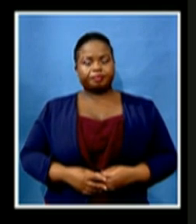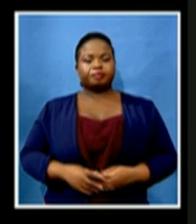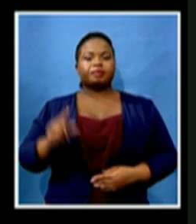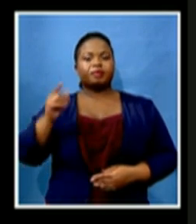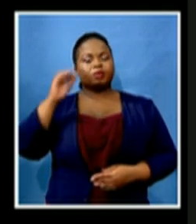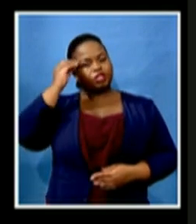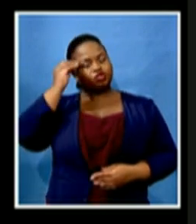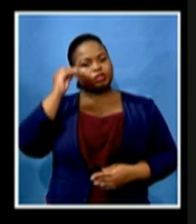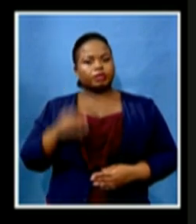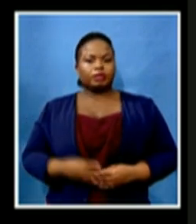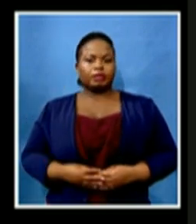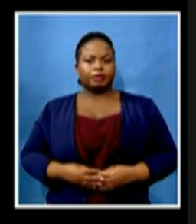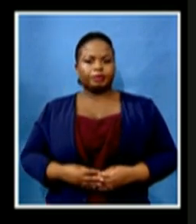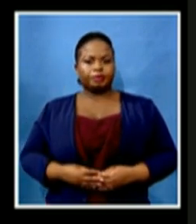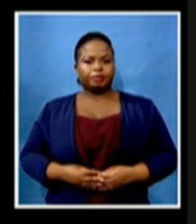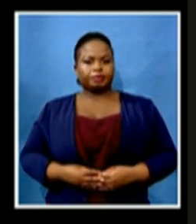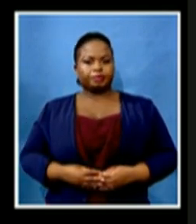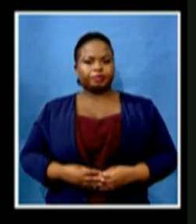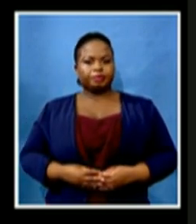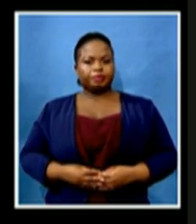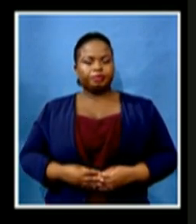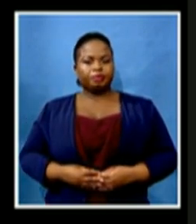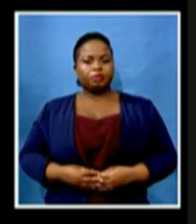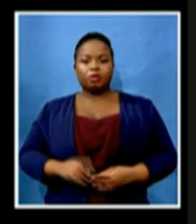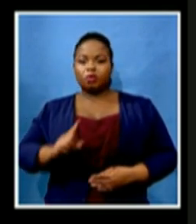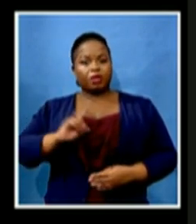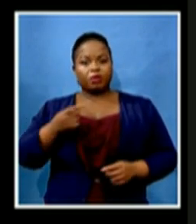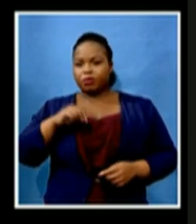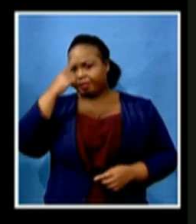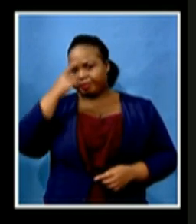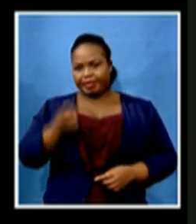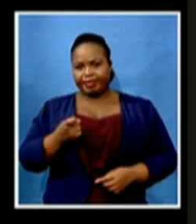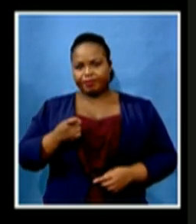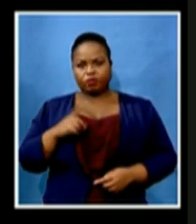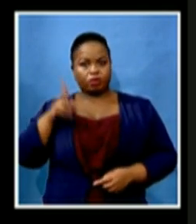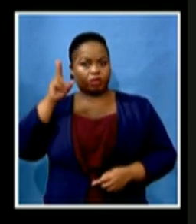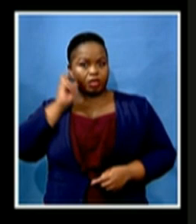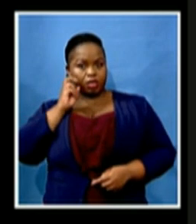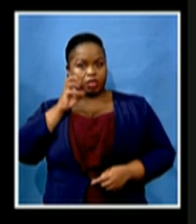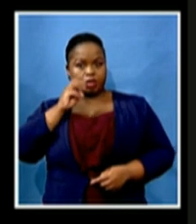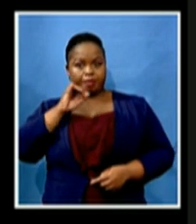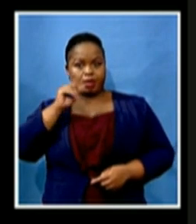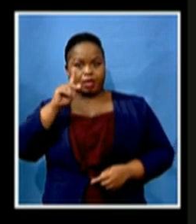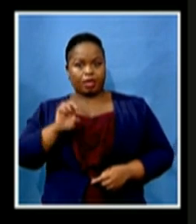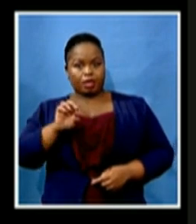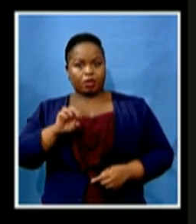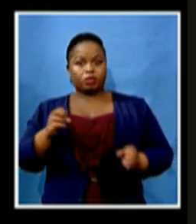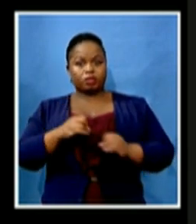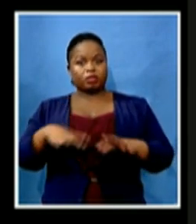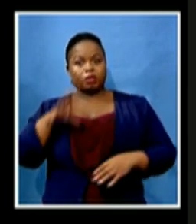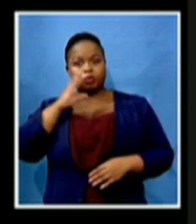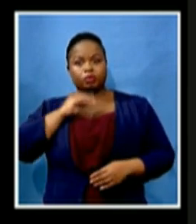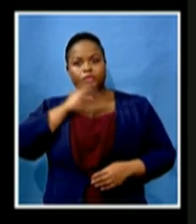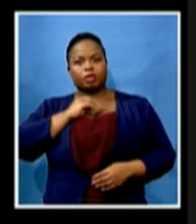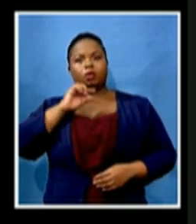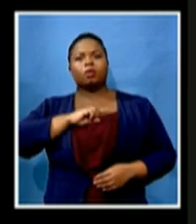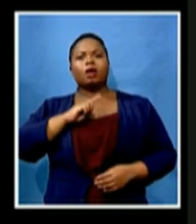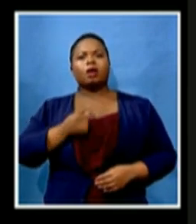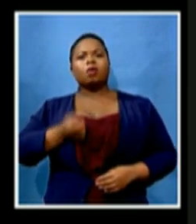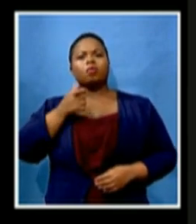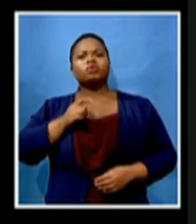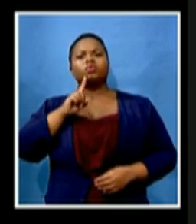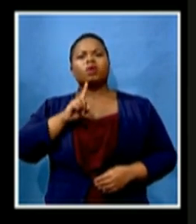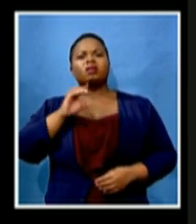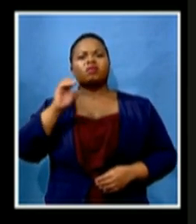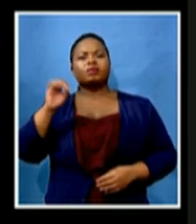We couldn't believe it when we heard Mike Levitt start speaking, because there was an almost 100% correspondence between his